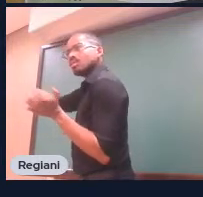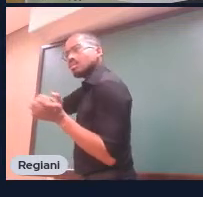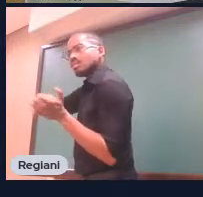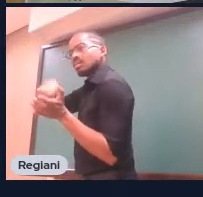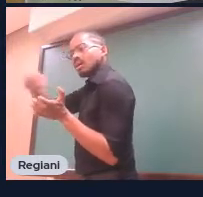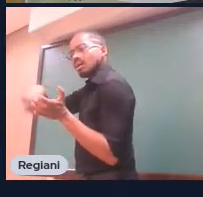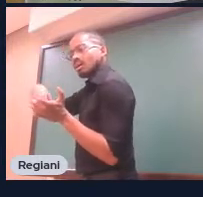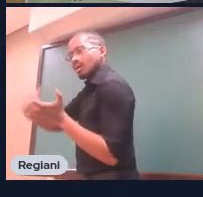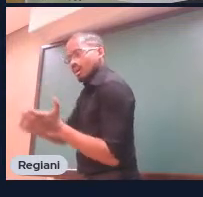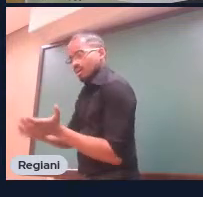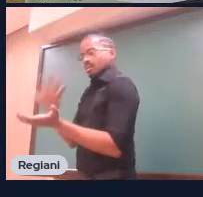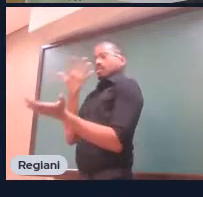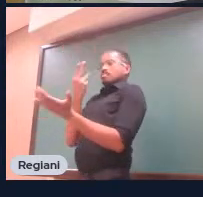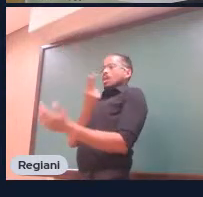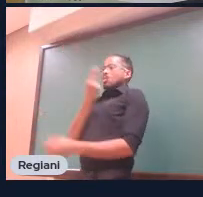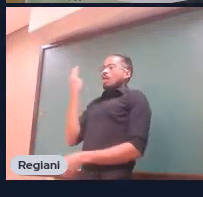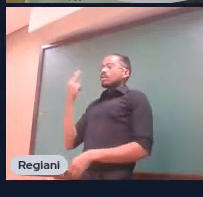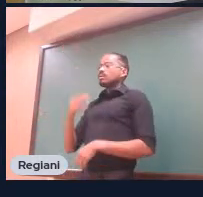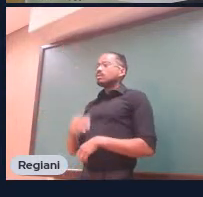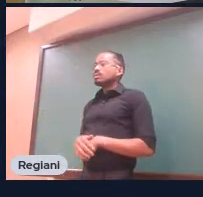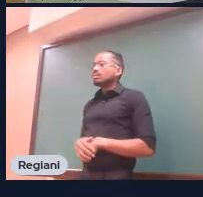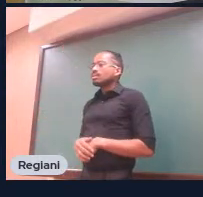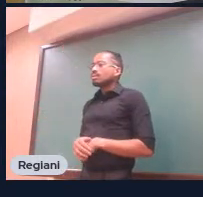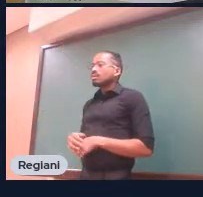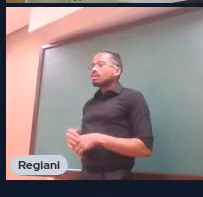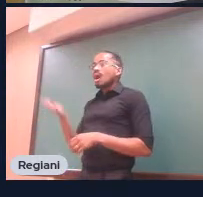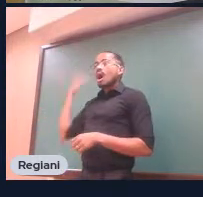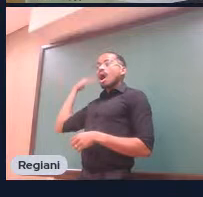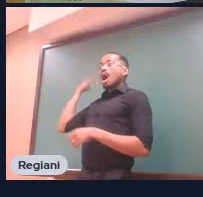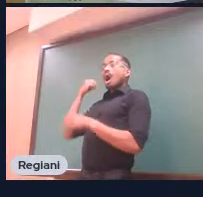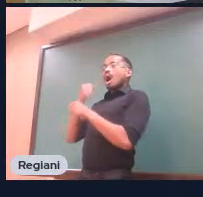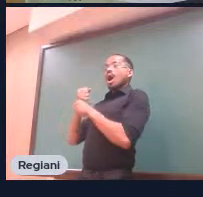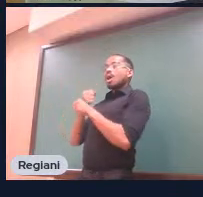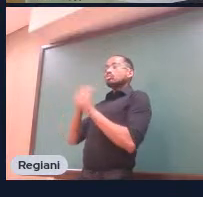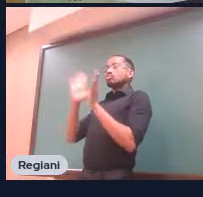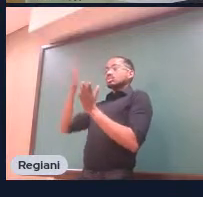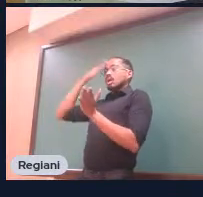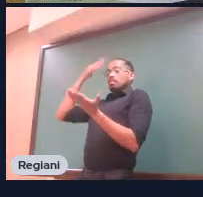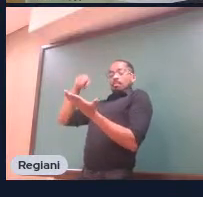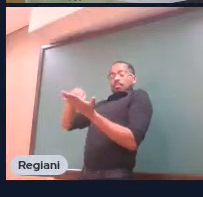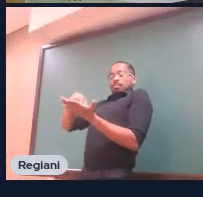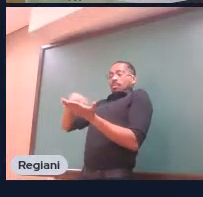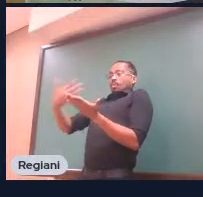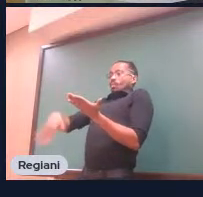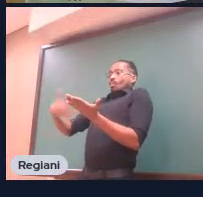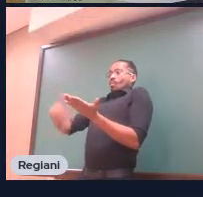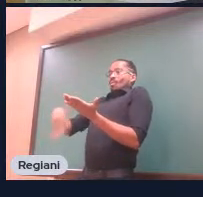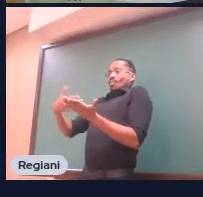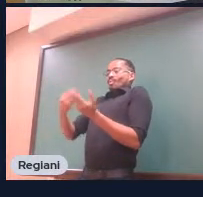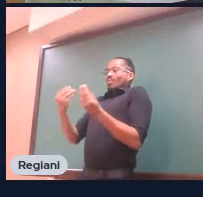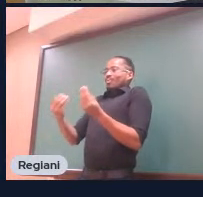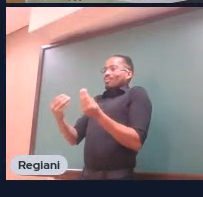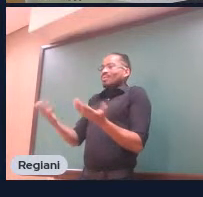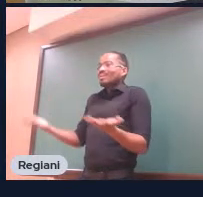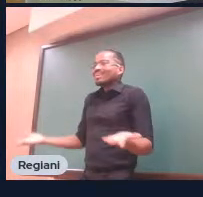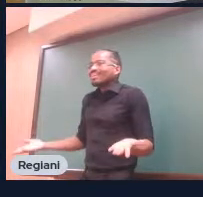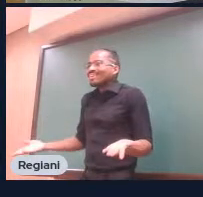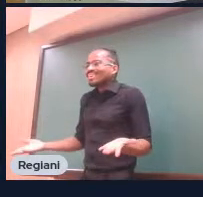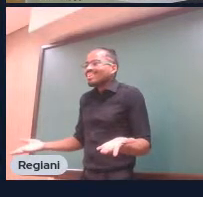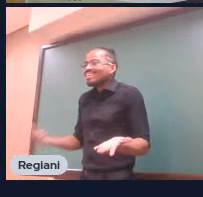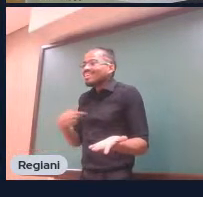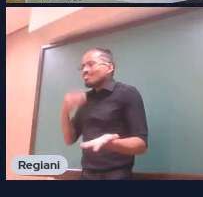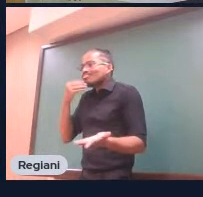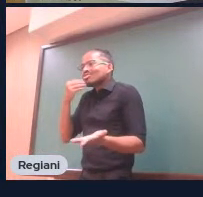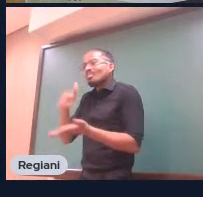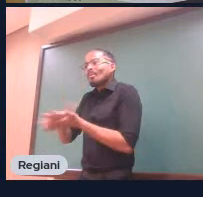Damn it. I predict something and there it is already before it is published. Now they will publish that thing in 2024.